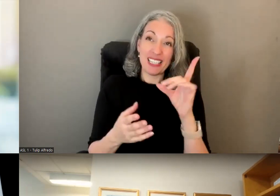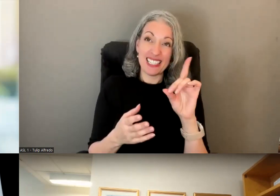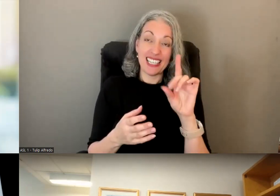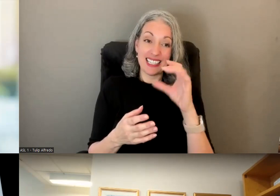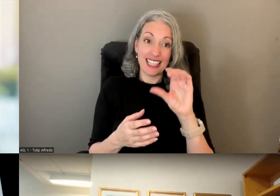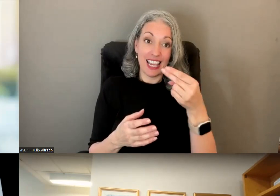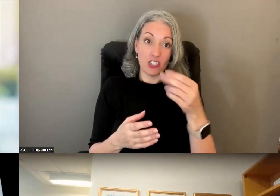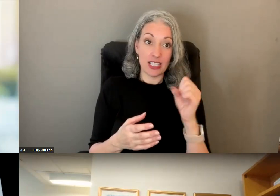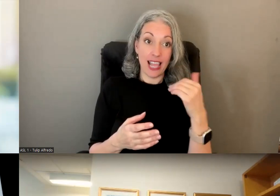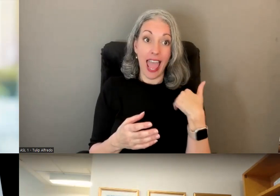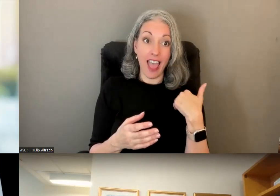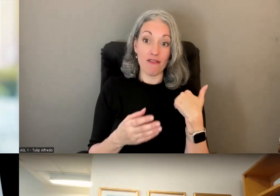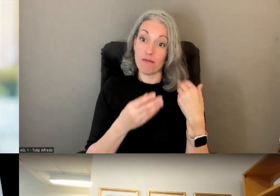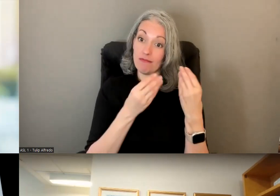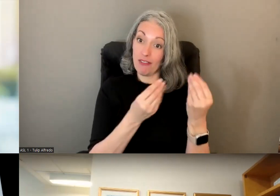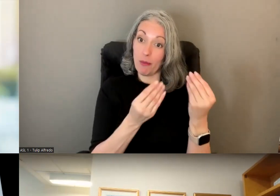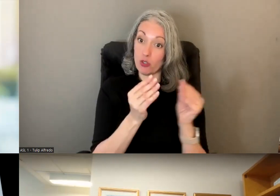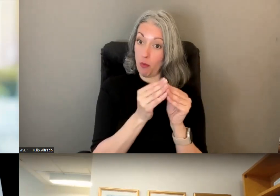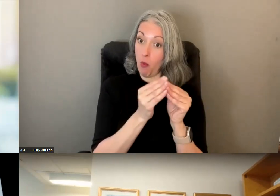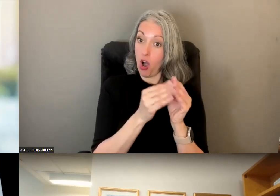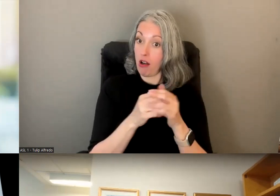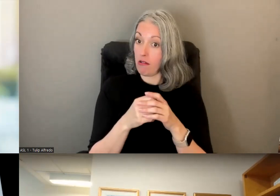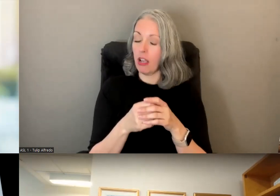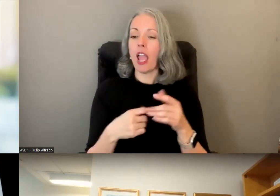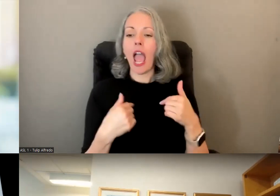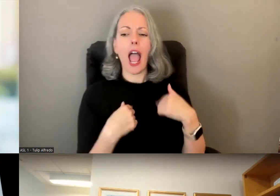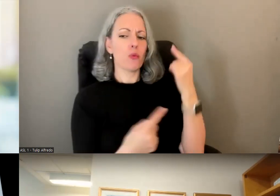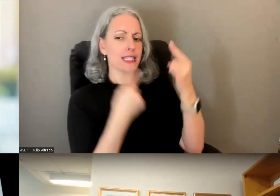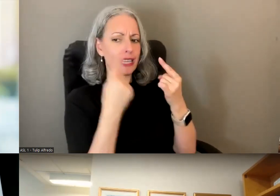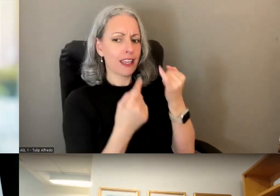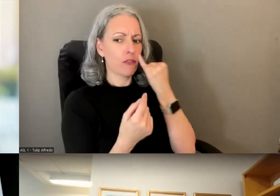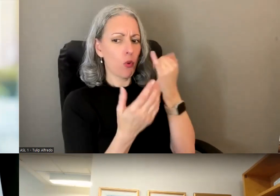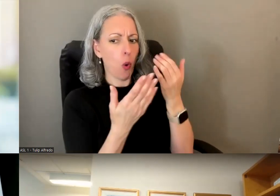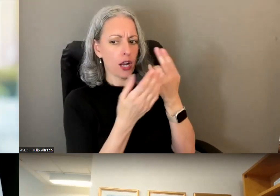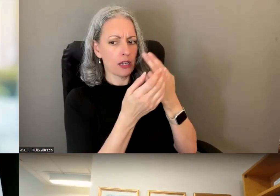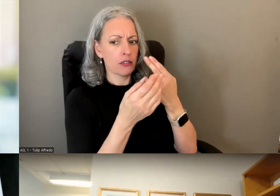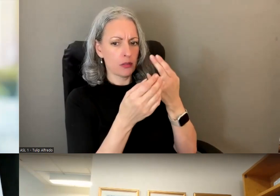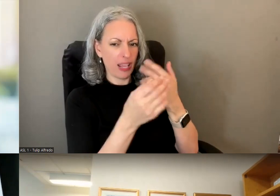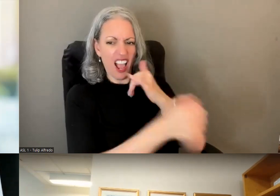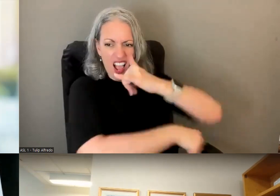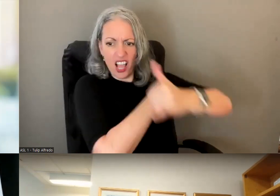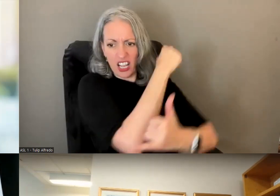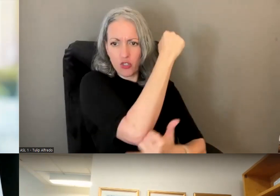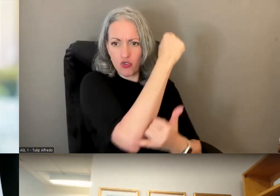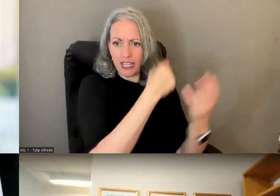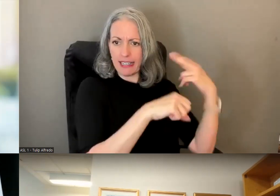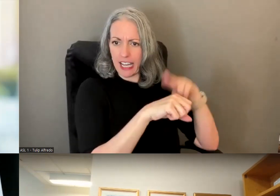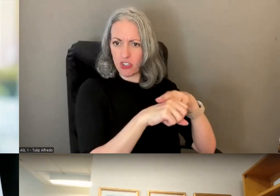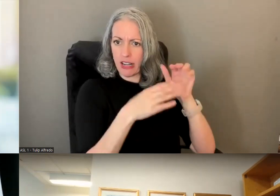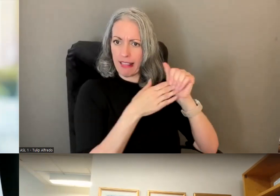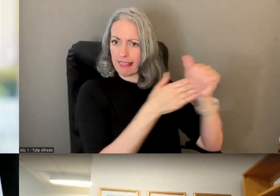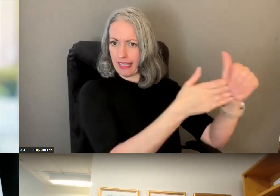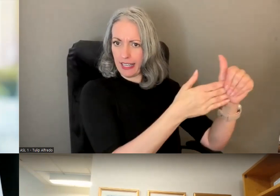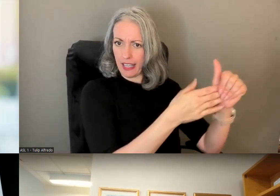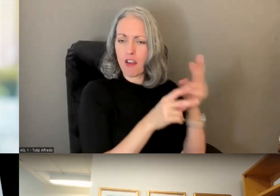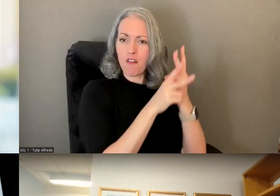on that. I'm just thinking that if we want to be a nation leading model for caring for people